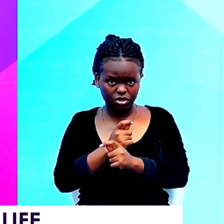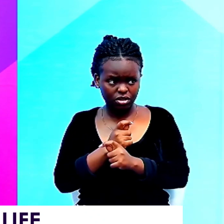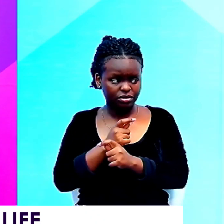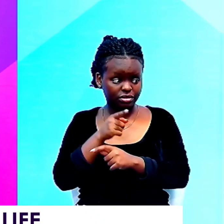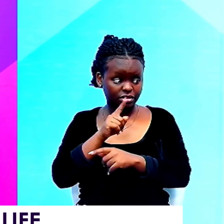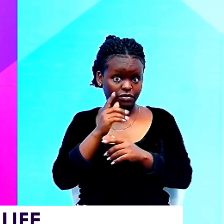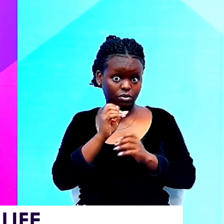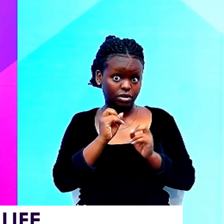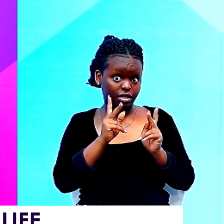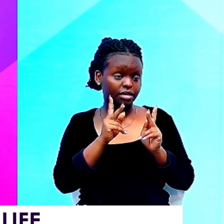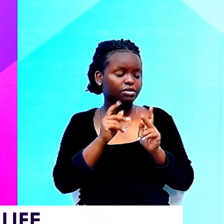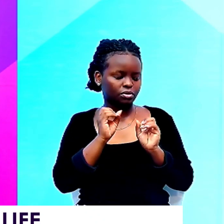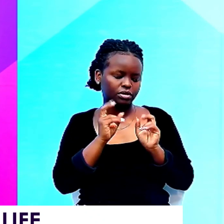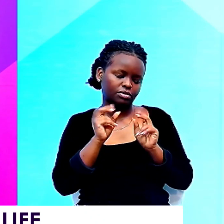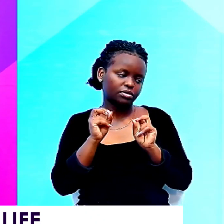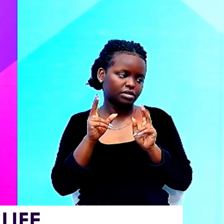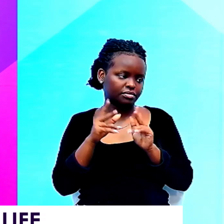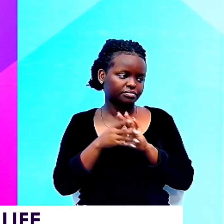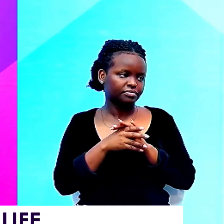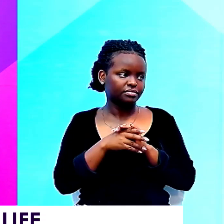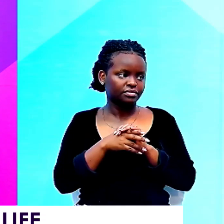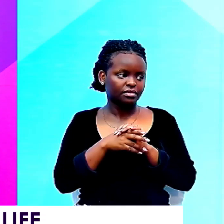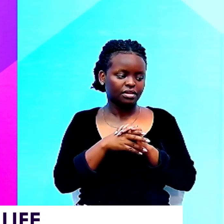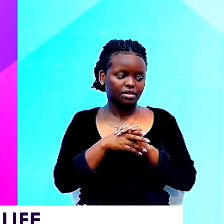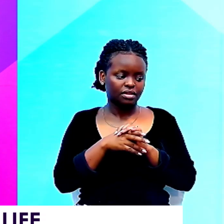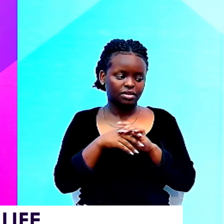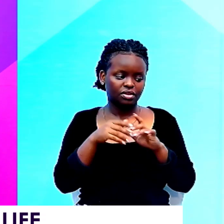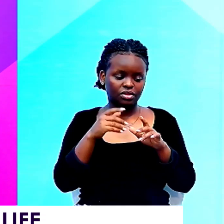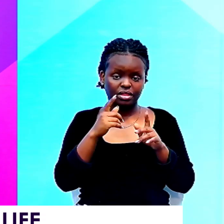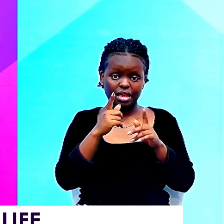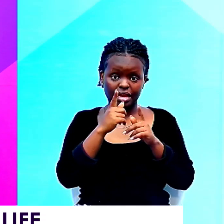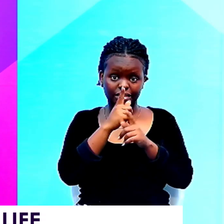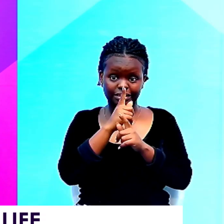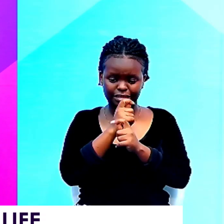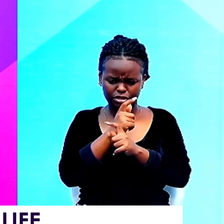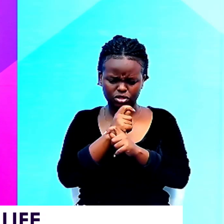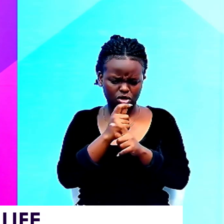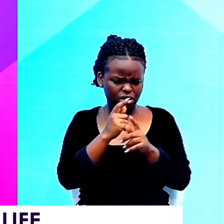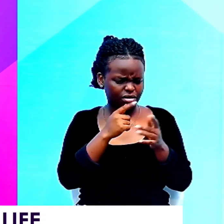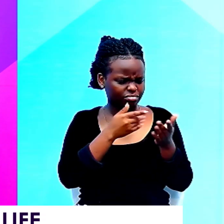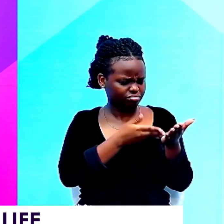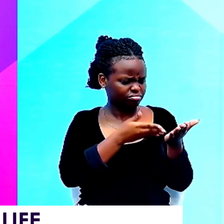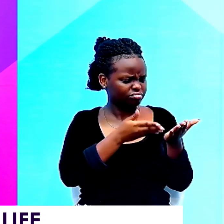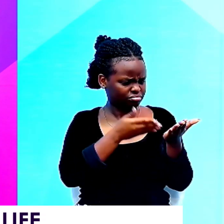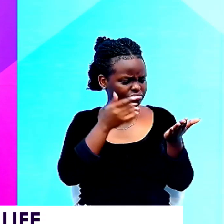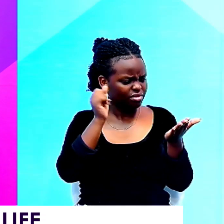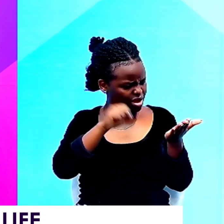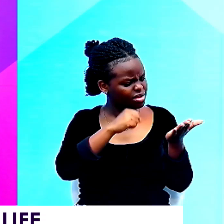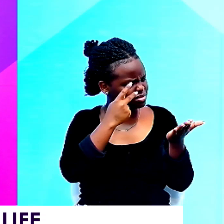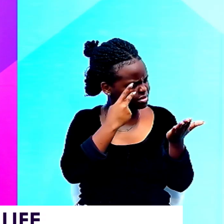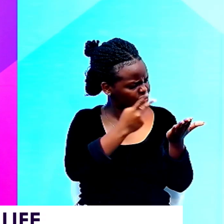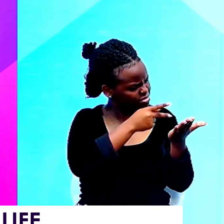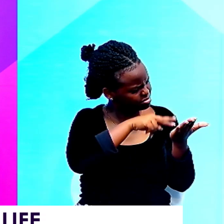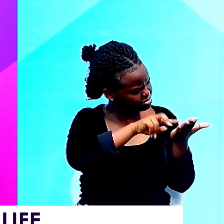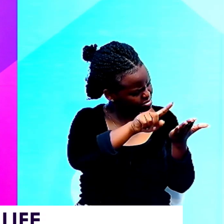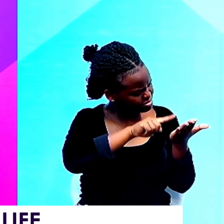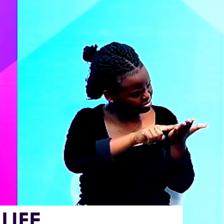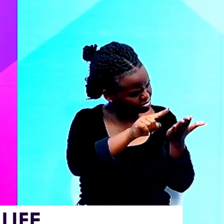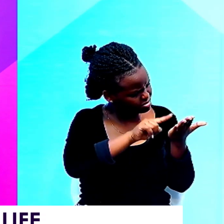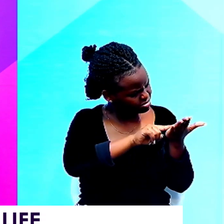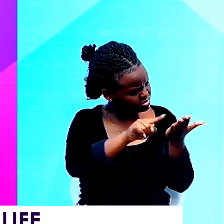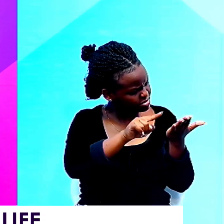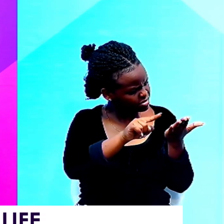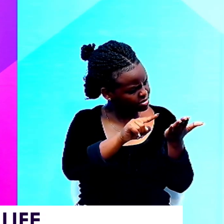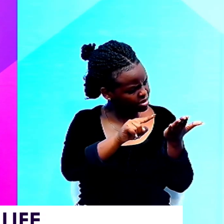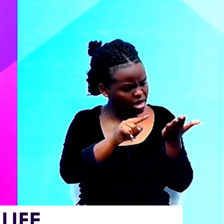okay? Yes, I am. Okay. On their TikTok channels. And what is shocking is